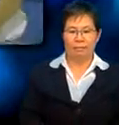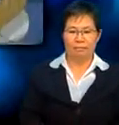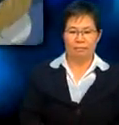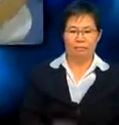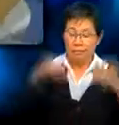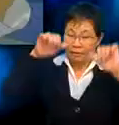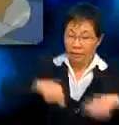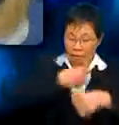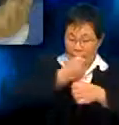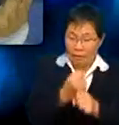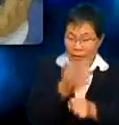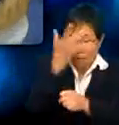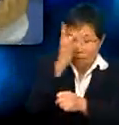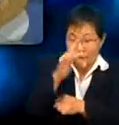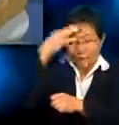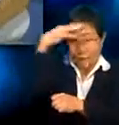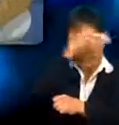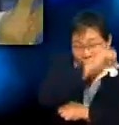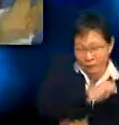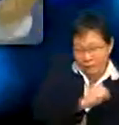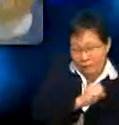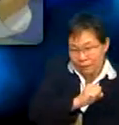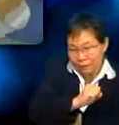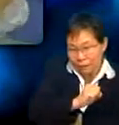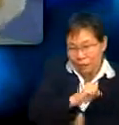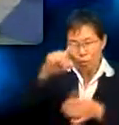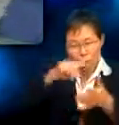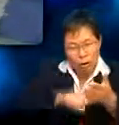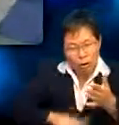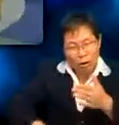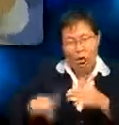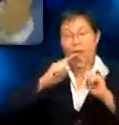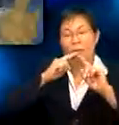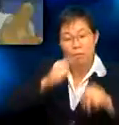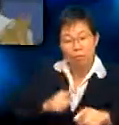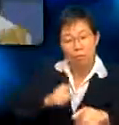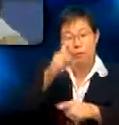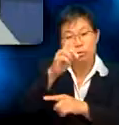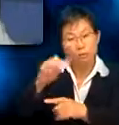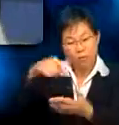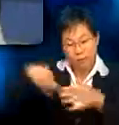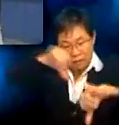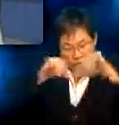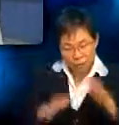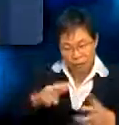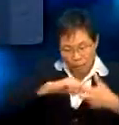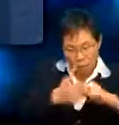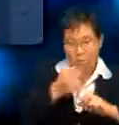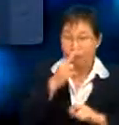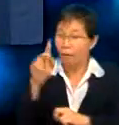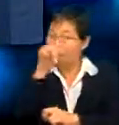Can you make a smart guess as to what the answers to these scientific problems